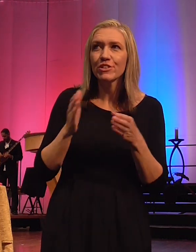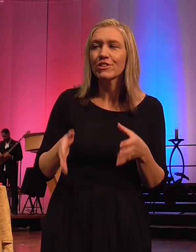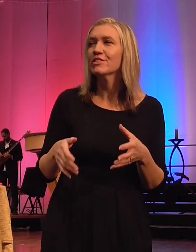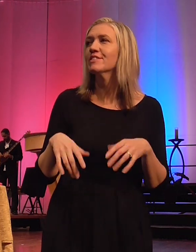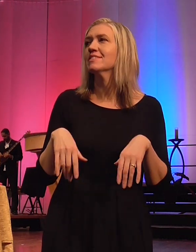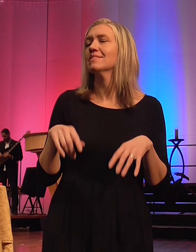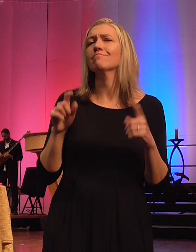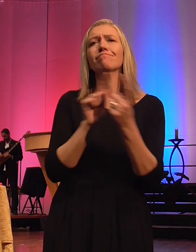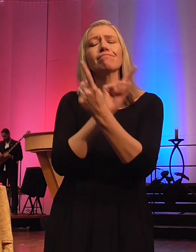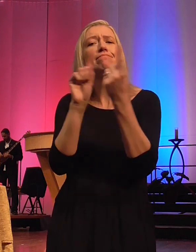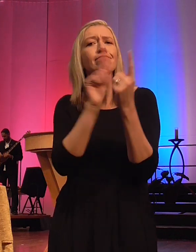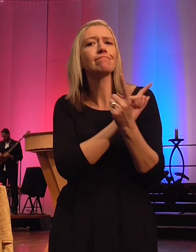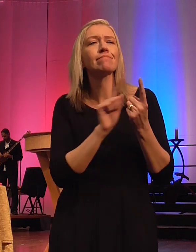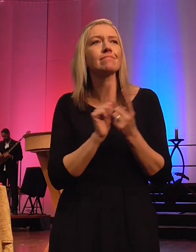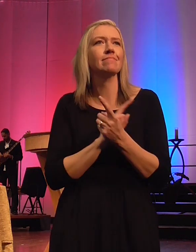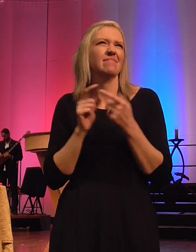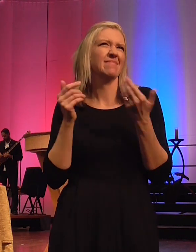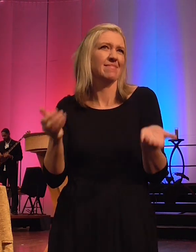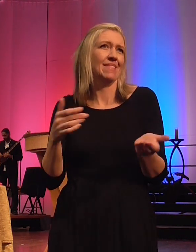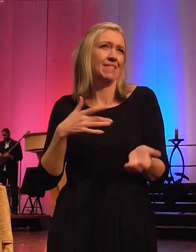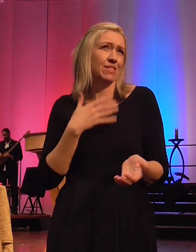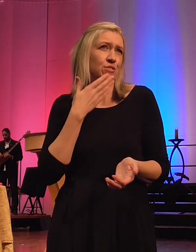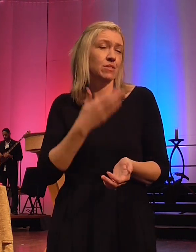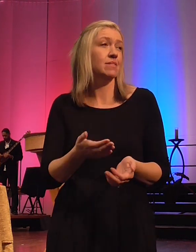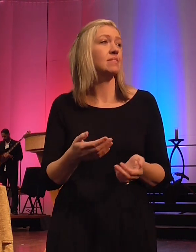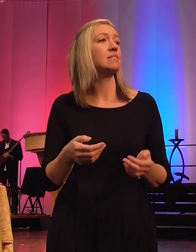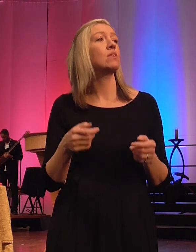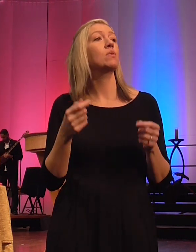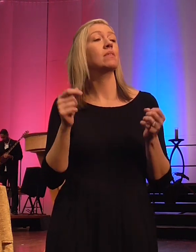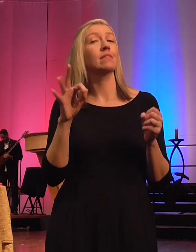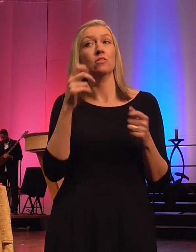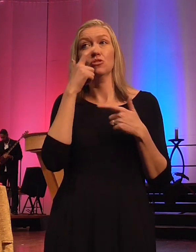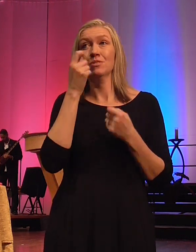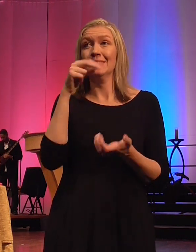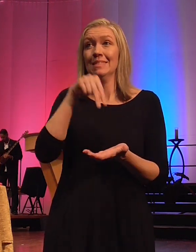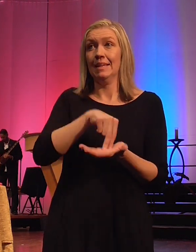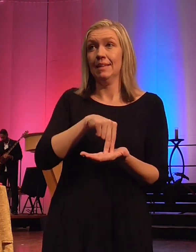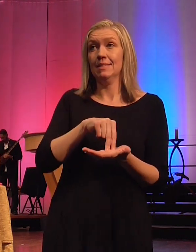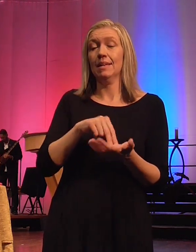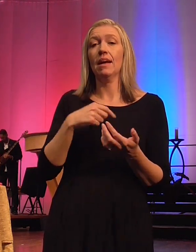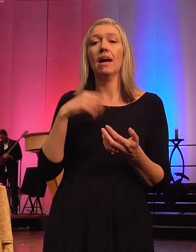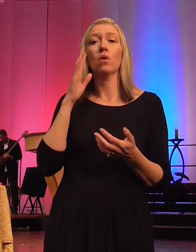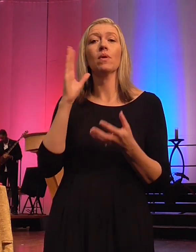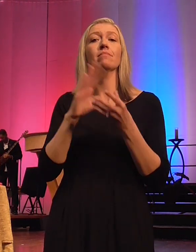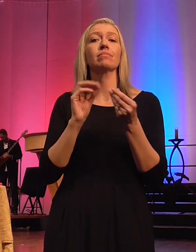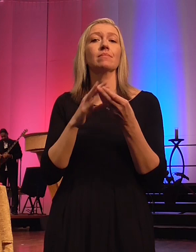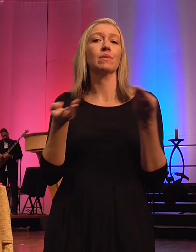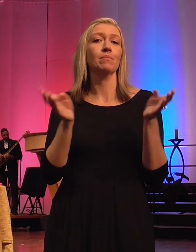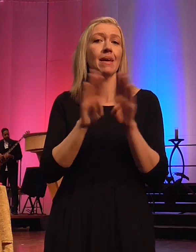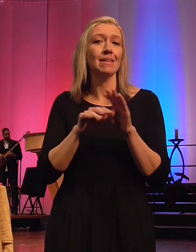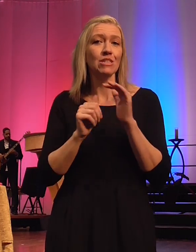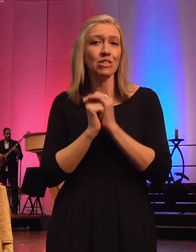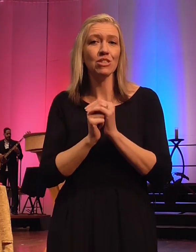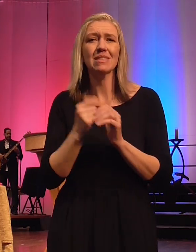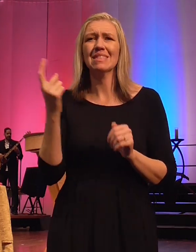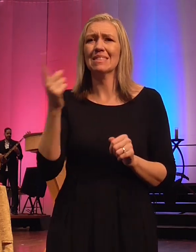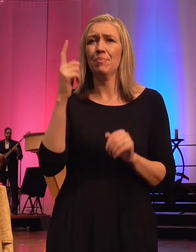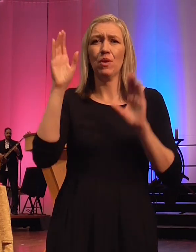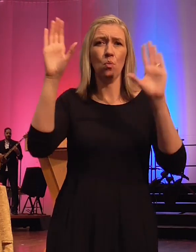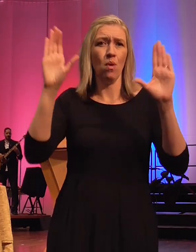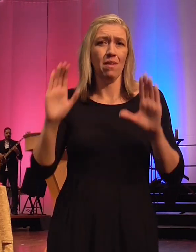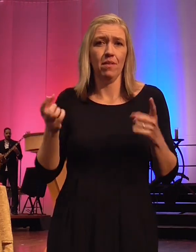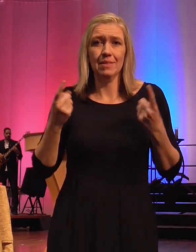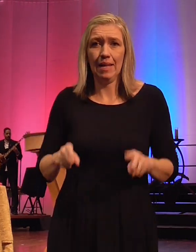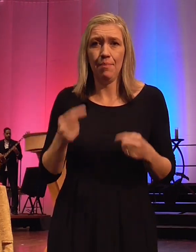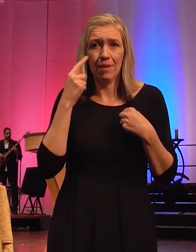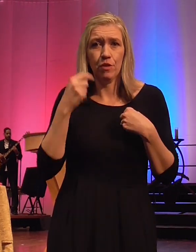it feels really good. So with that, if you want to stand and repeat after me, I'm going to say a benediction. Something wonderful is happening to me right